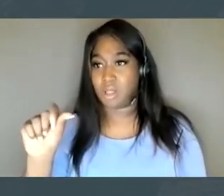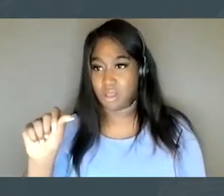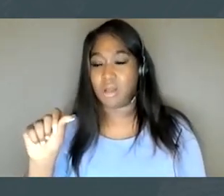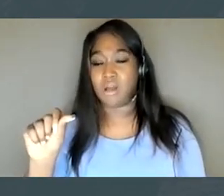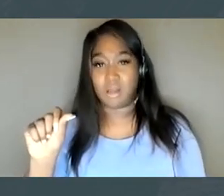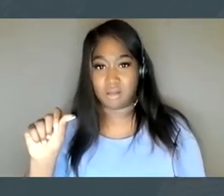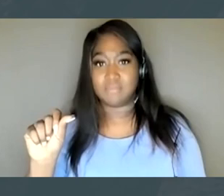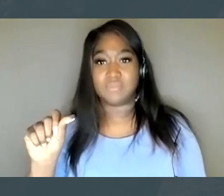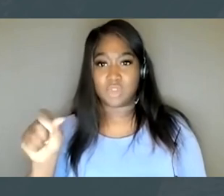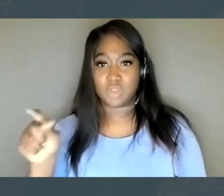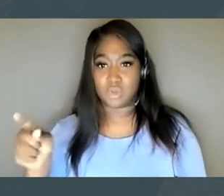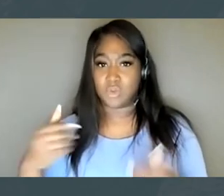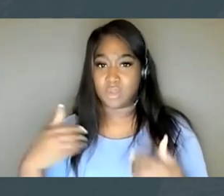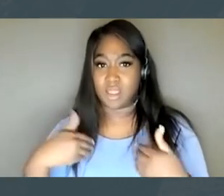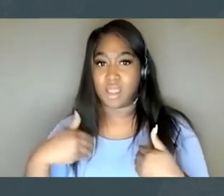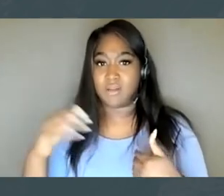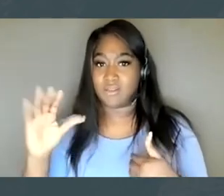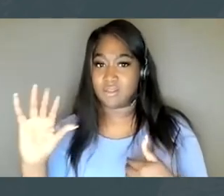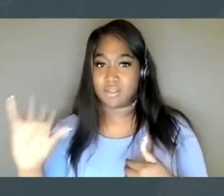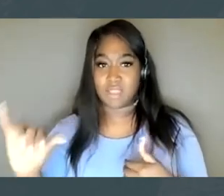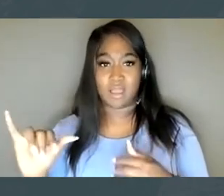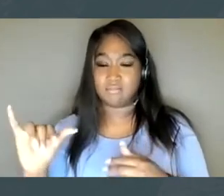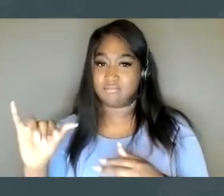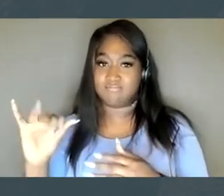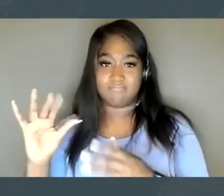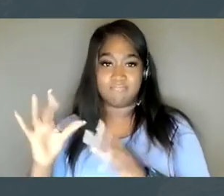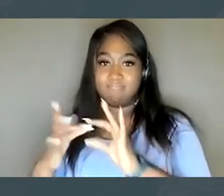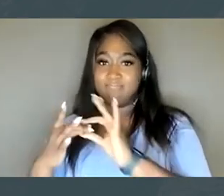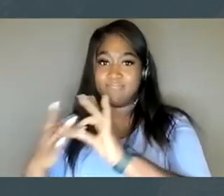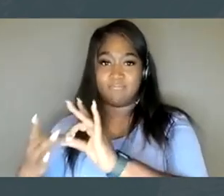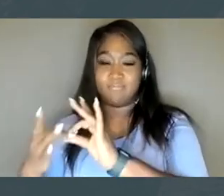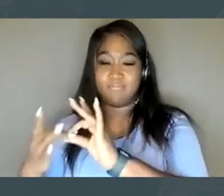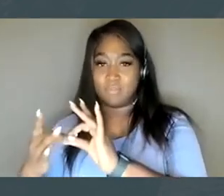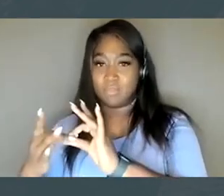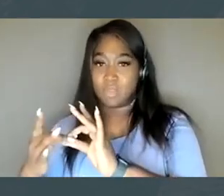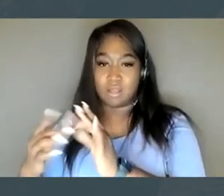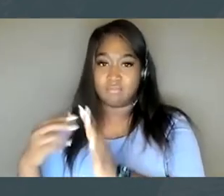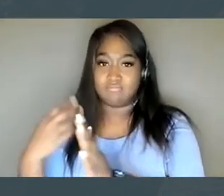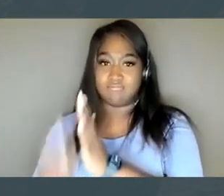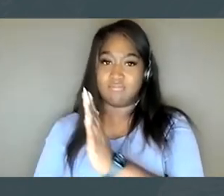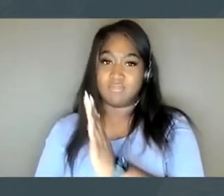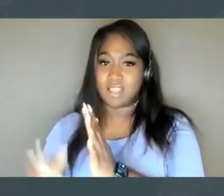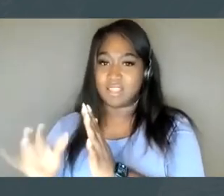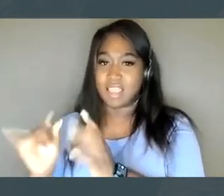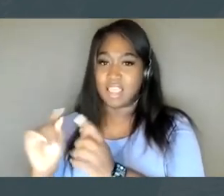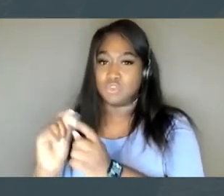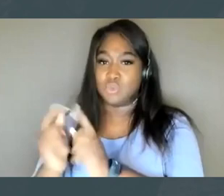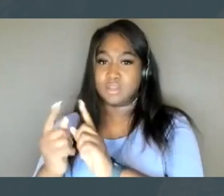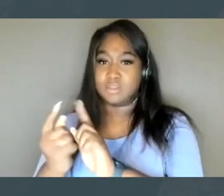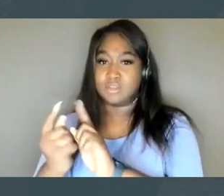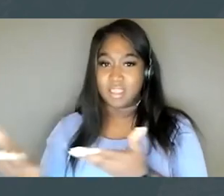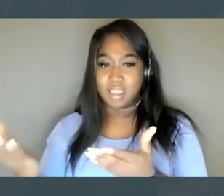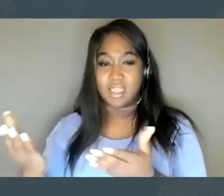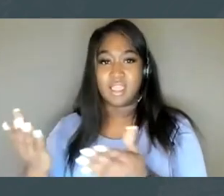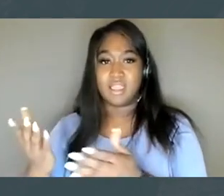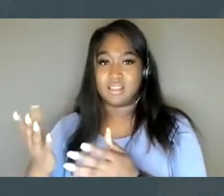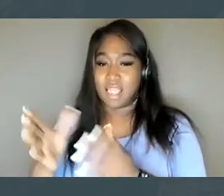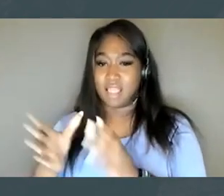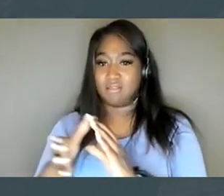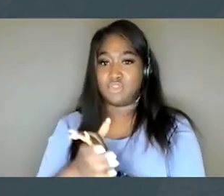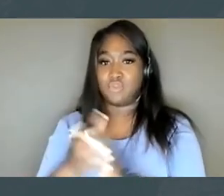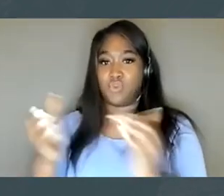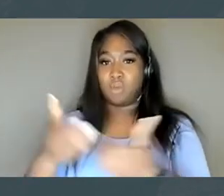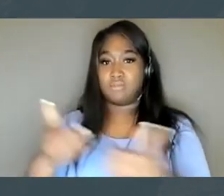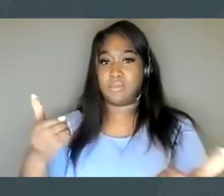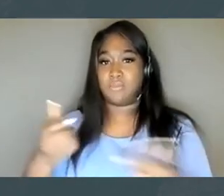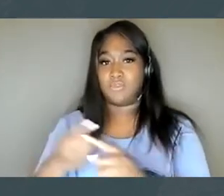through your life, that kind of translational thing, Côte d'Ivoire, France, the US. So is there,